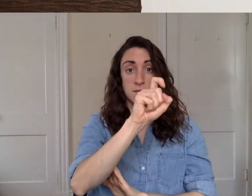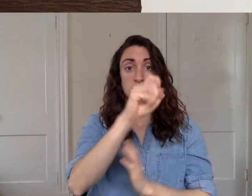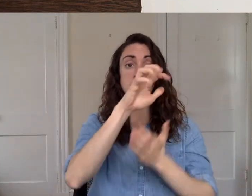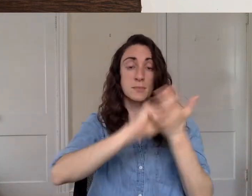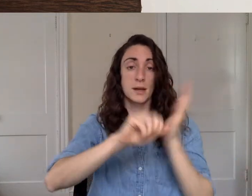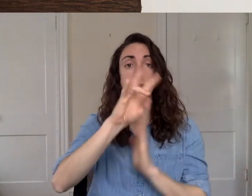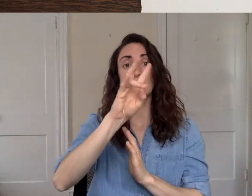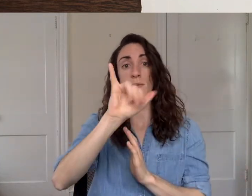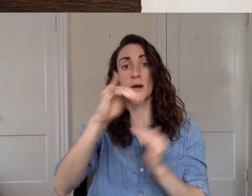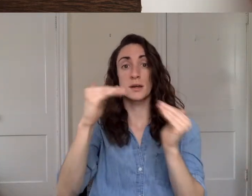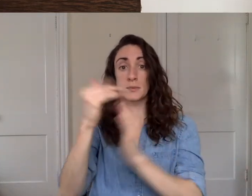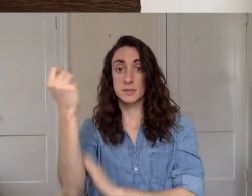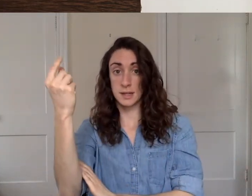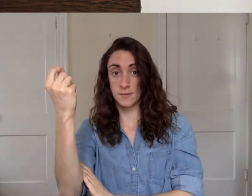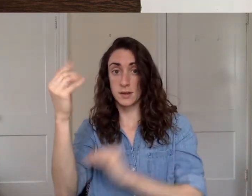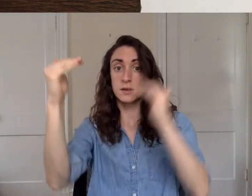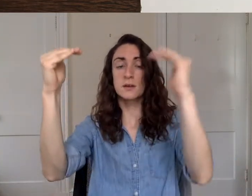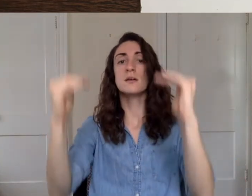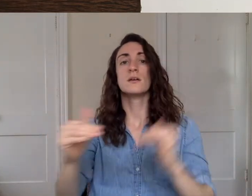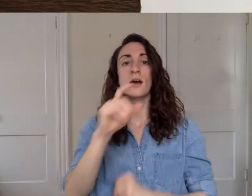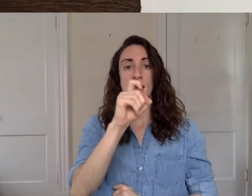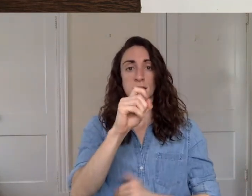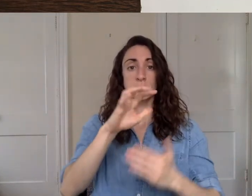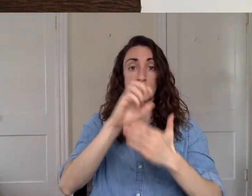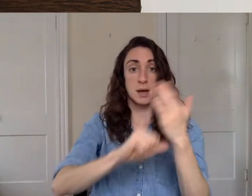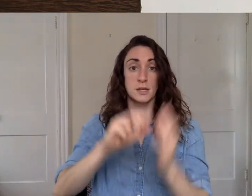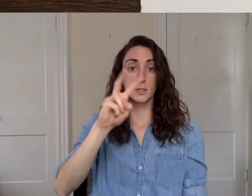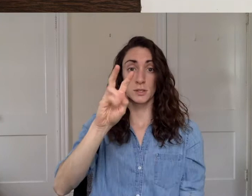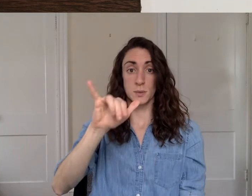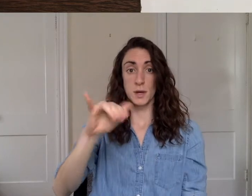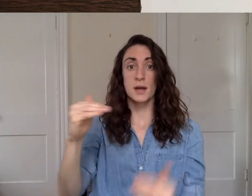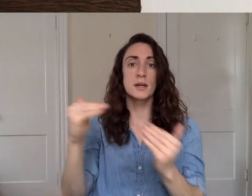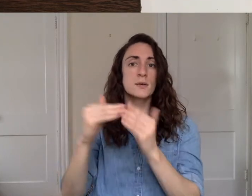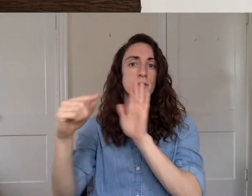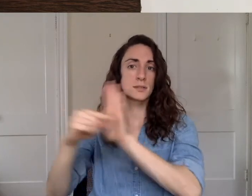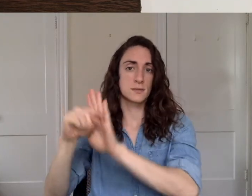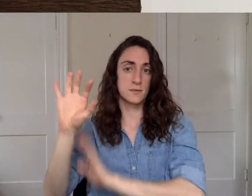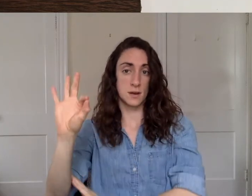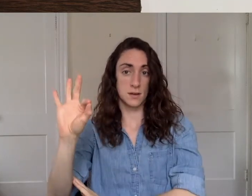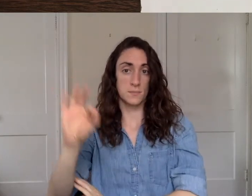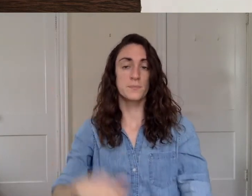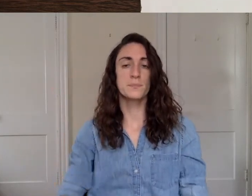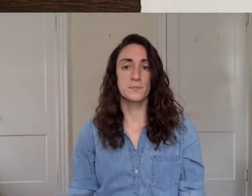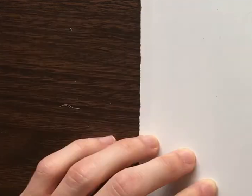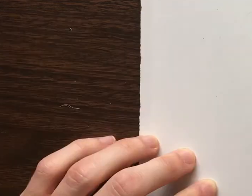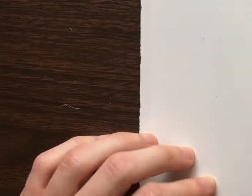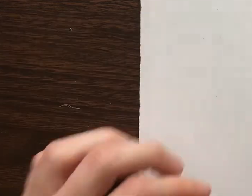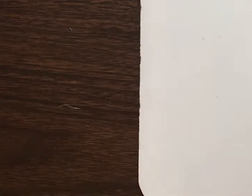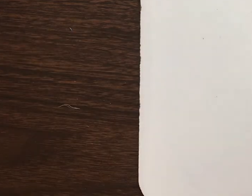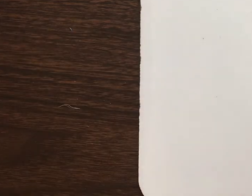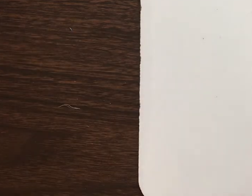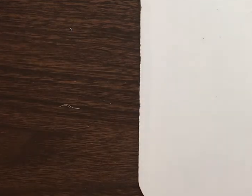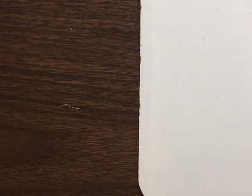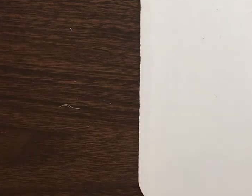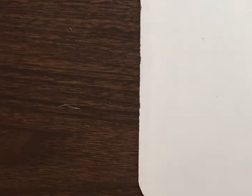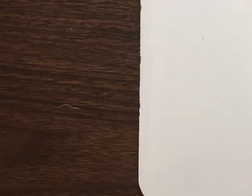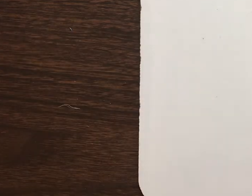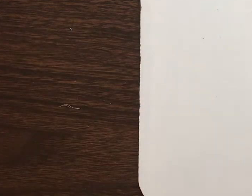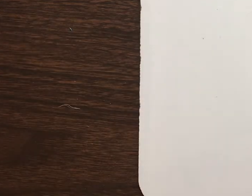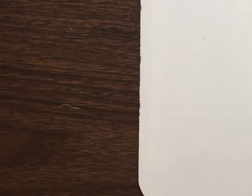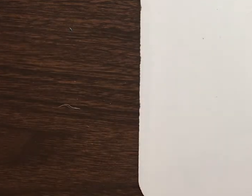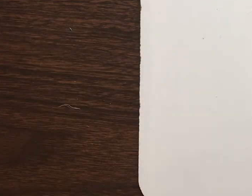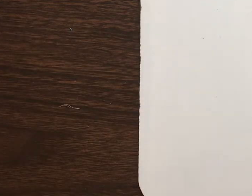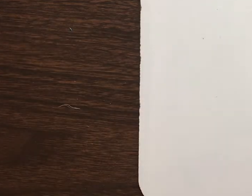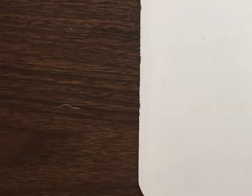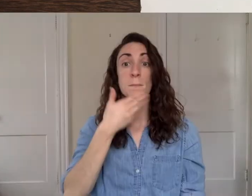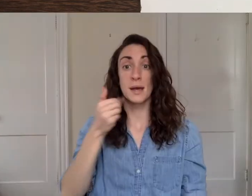example. Negative 5x minus 7y equals 11, and x minus 2y equals negative 9.